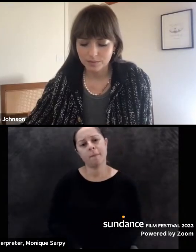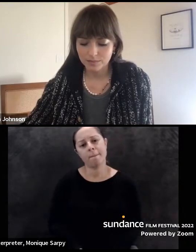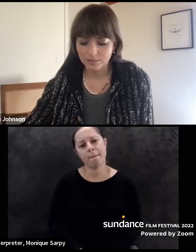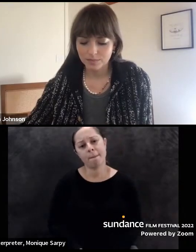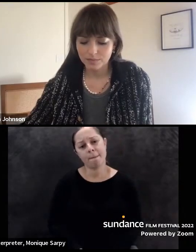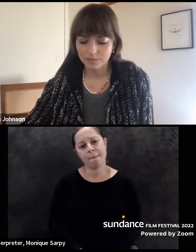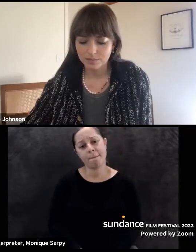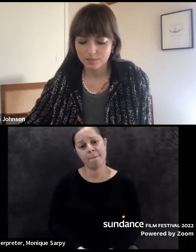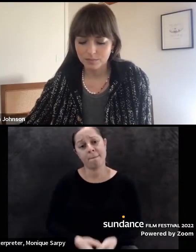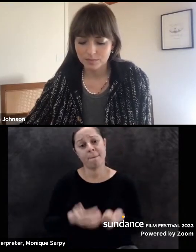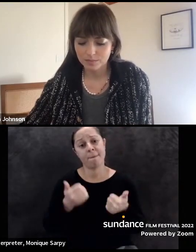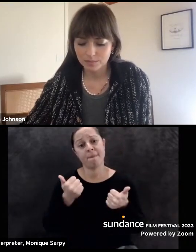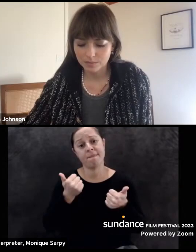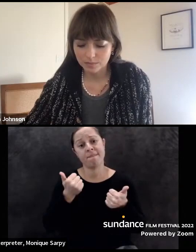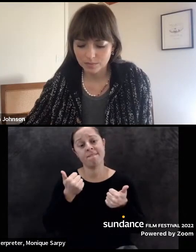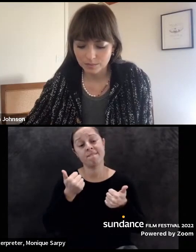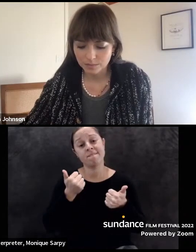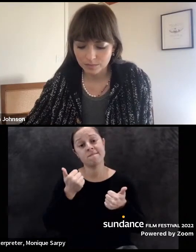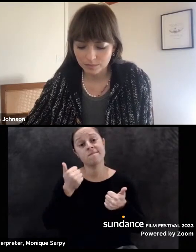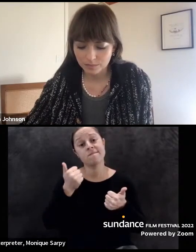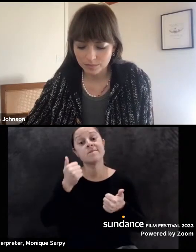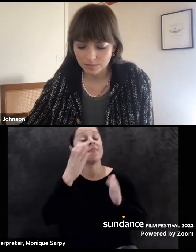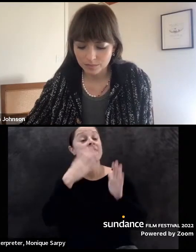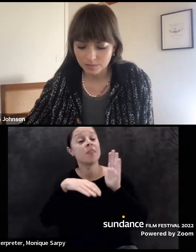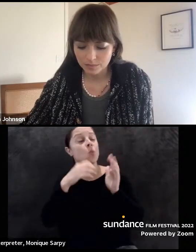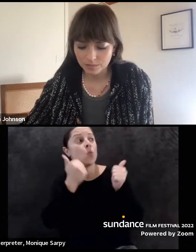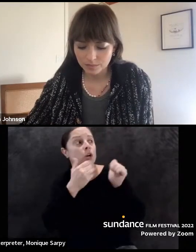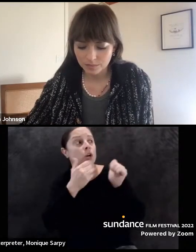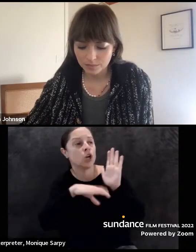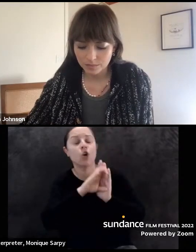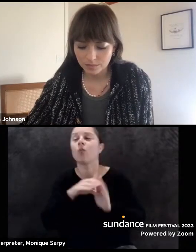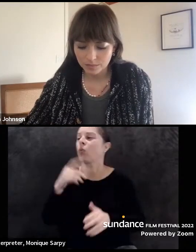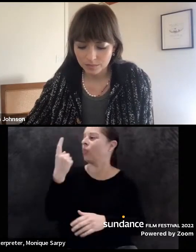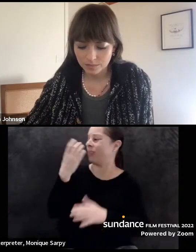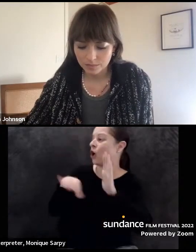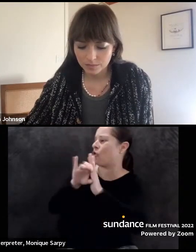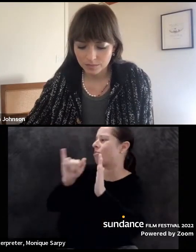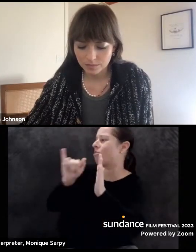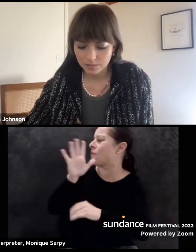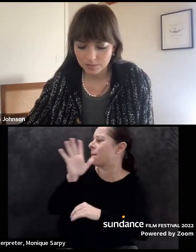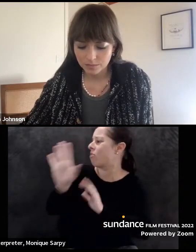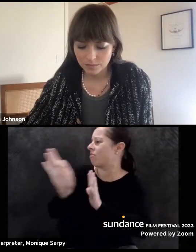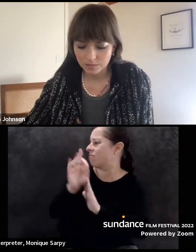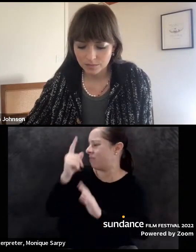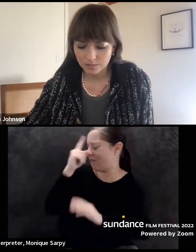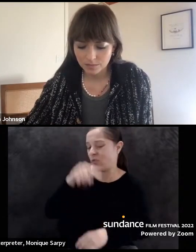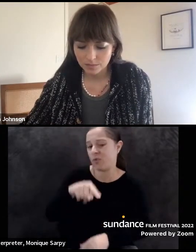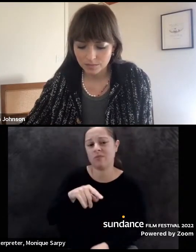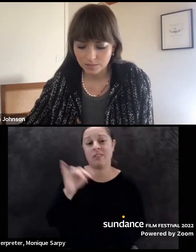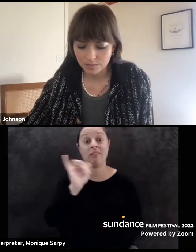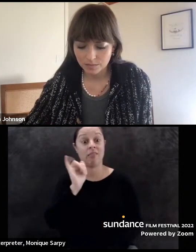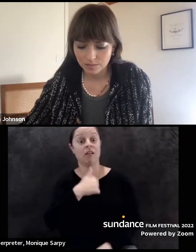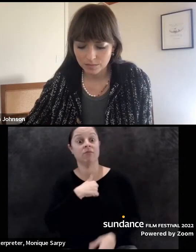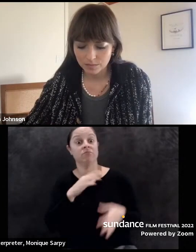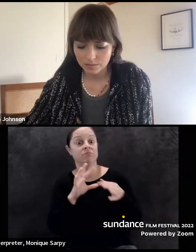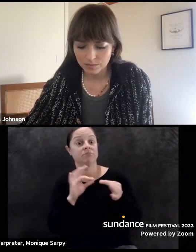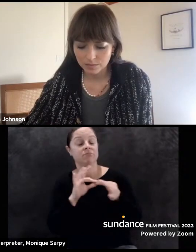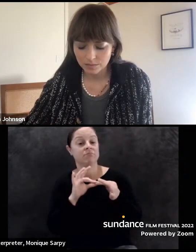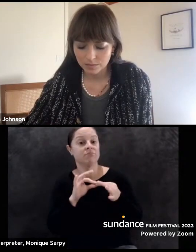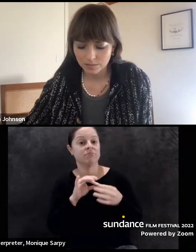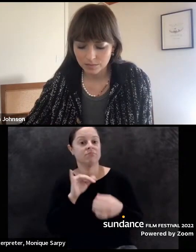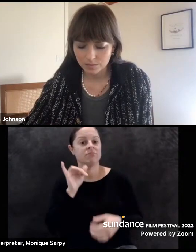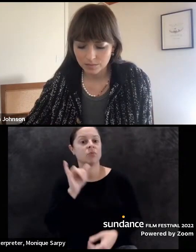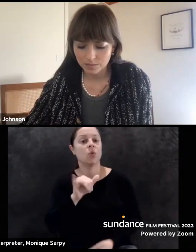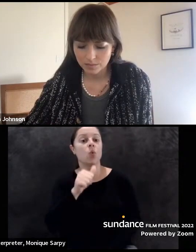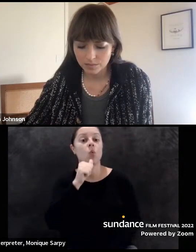Which characters were formative? The ones that she had picked for you prior. Okay, so I think those were, like I said, they really